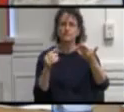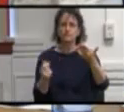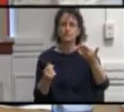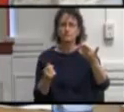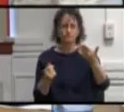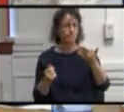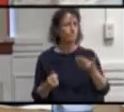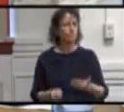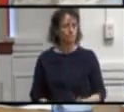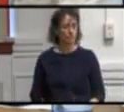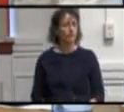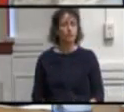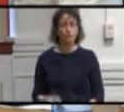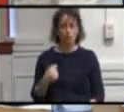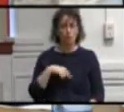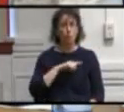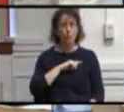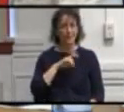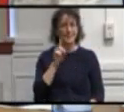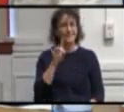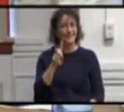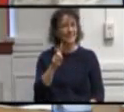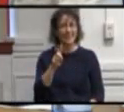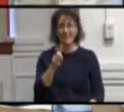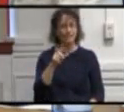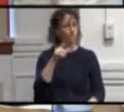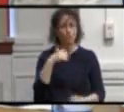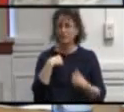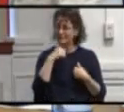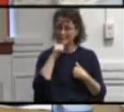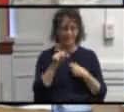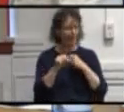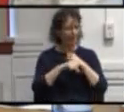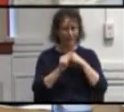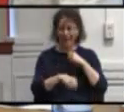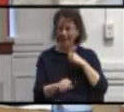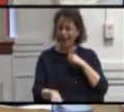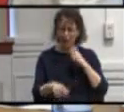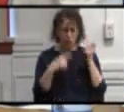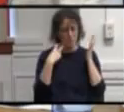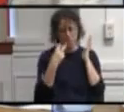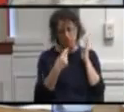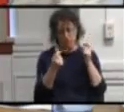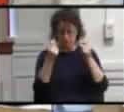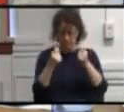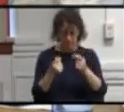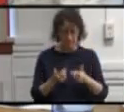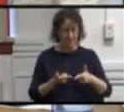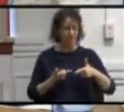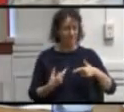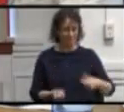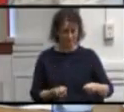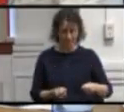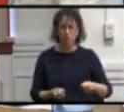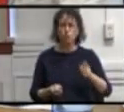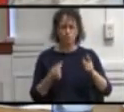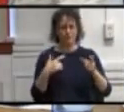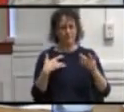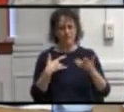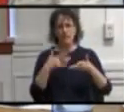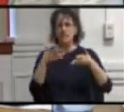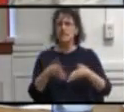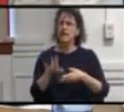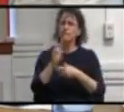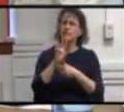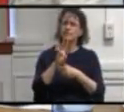really did, you know, fulfill that promise to ourselves to work through these applications quickly, to select those candidates we felt that we should